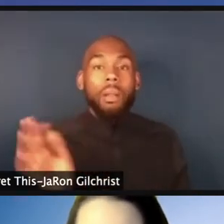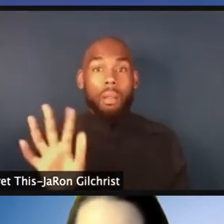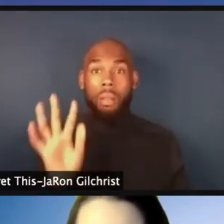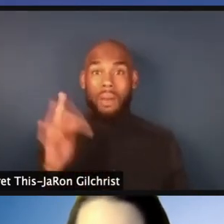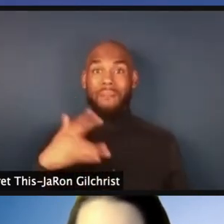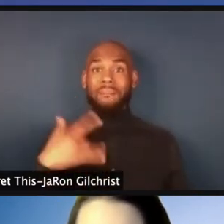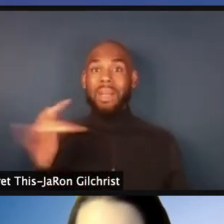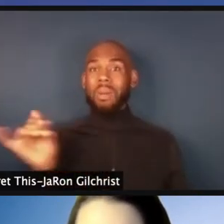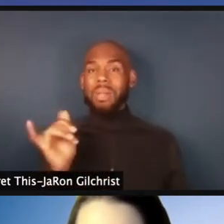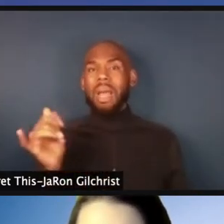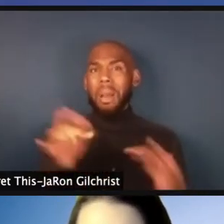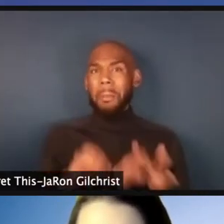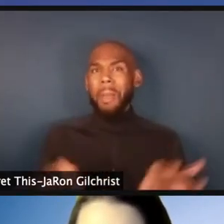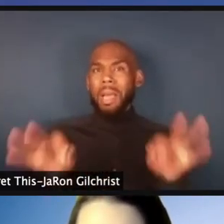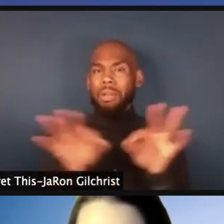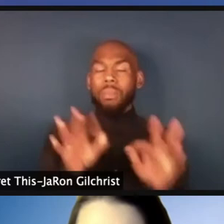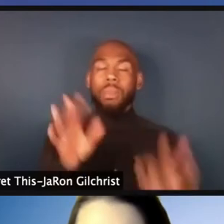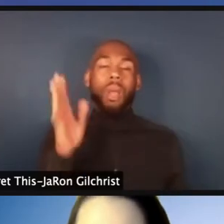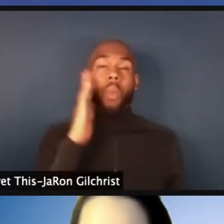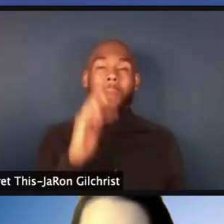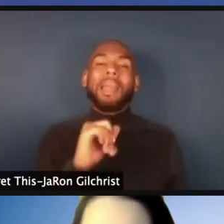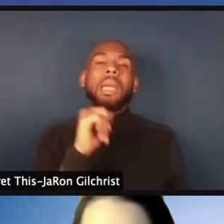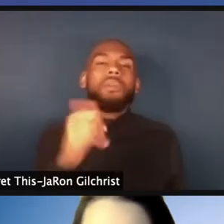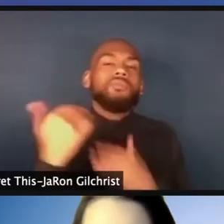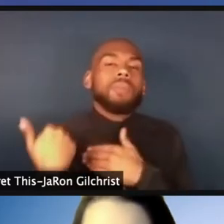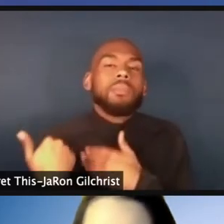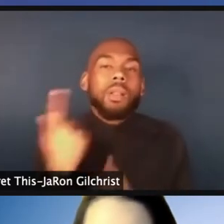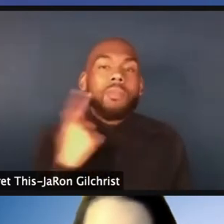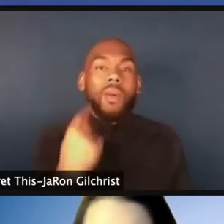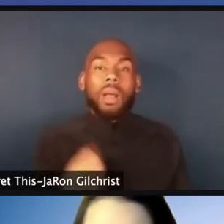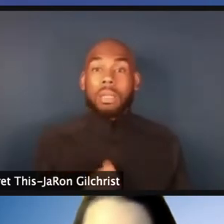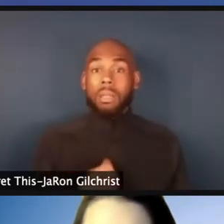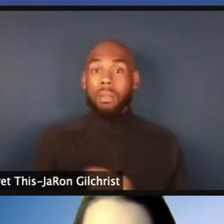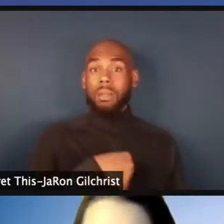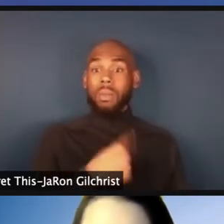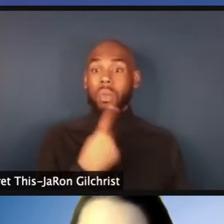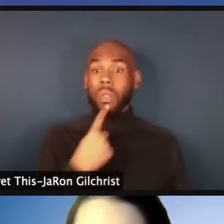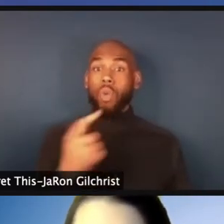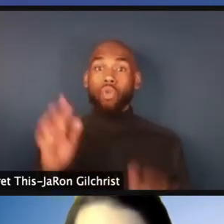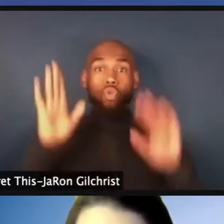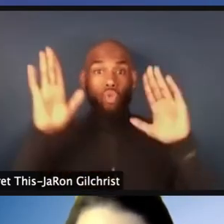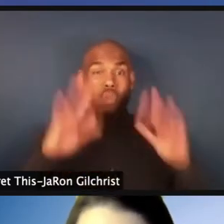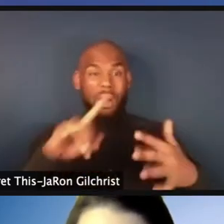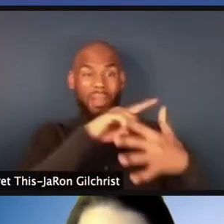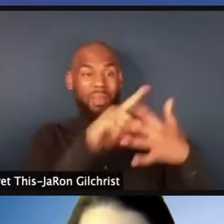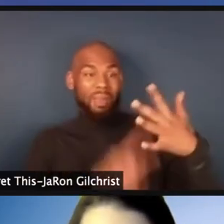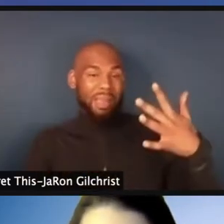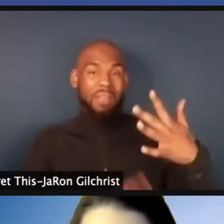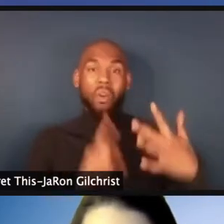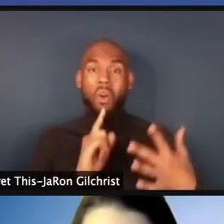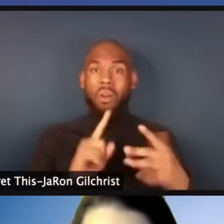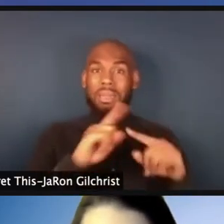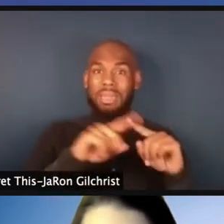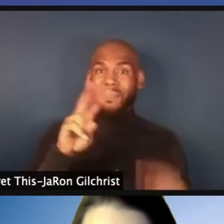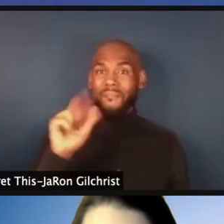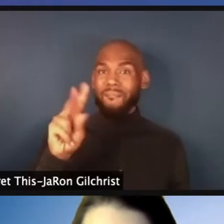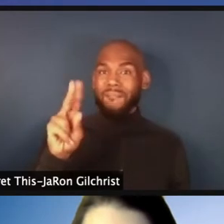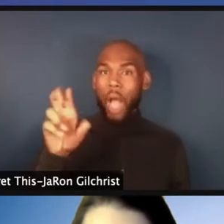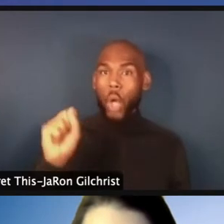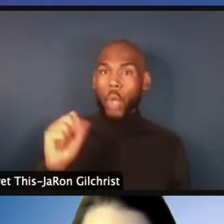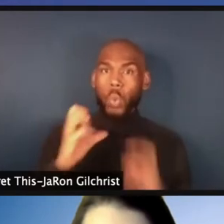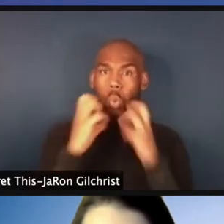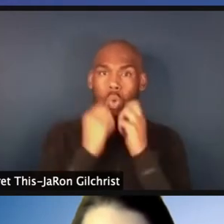of, it would be irresponsible of us to kind of say, great, here are all these values and here is all this wisdom in one place and it's